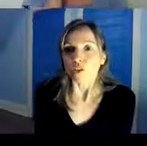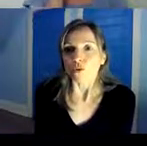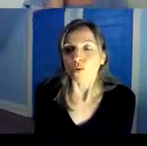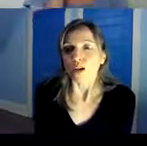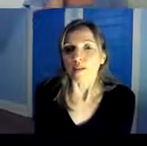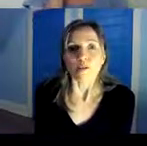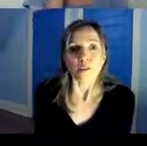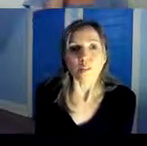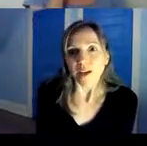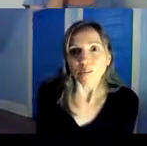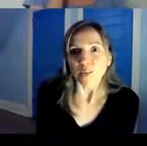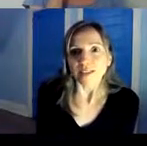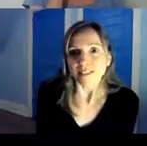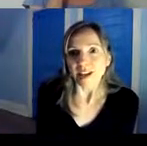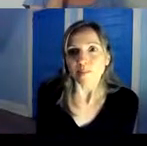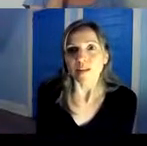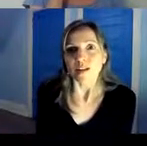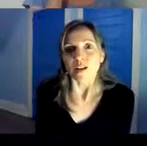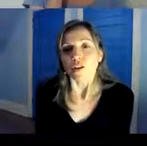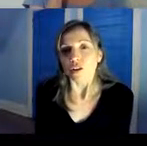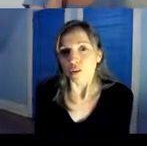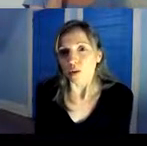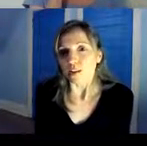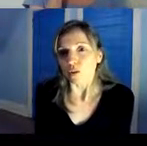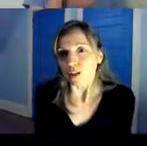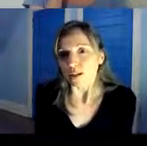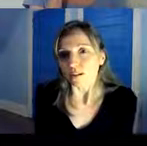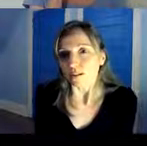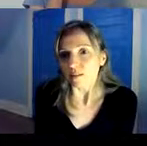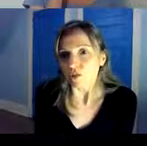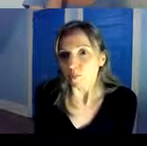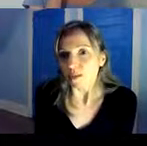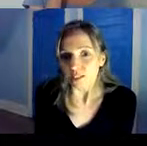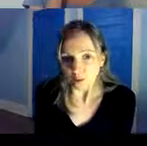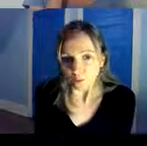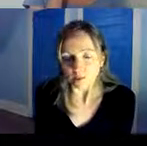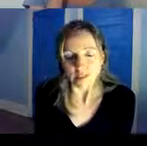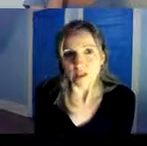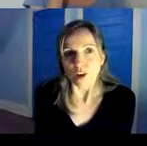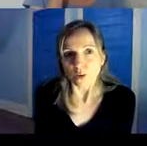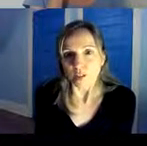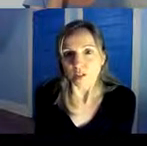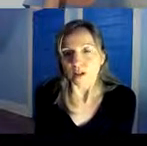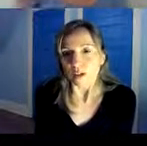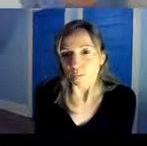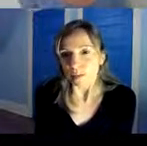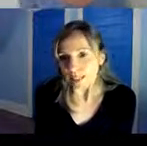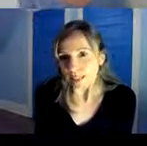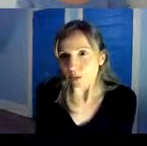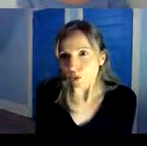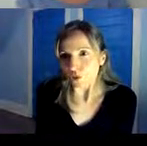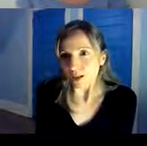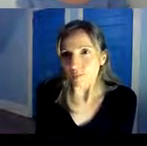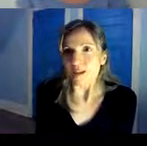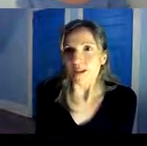One way to, other than the bamboo-like stems, another way that you can determine if it's knotweed is by looking